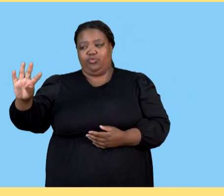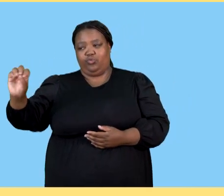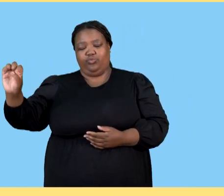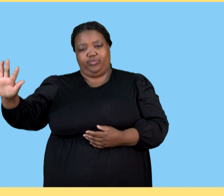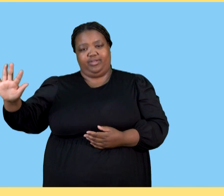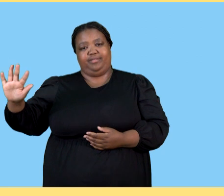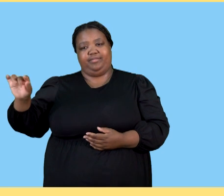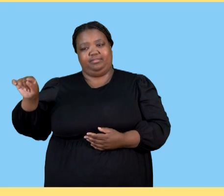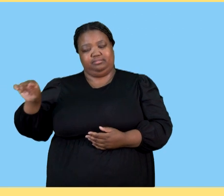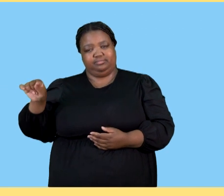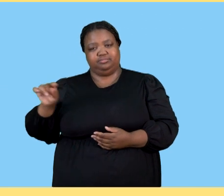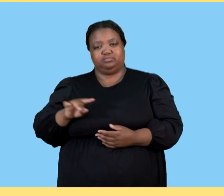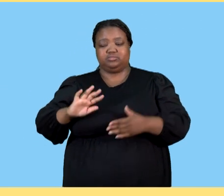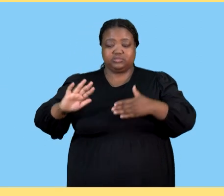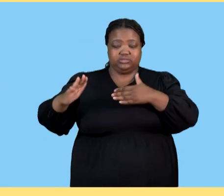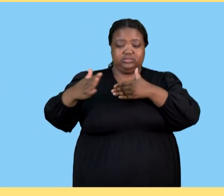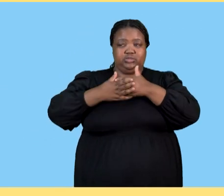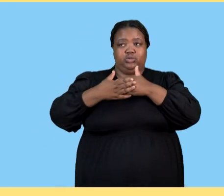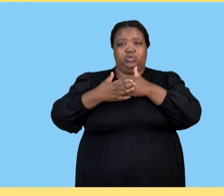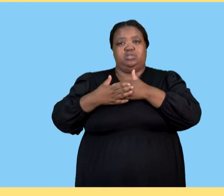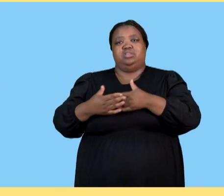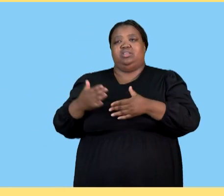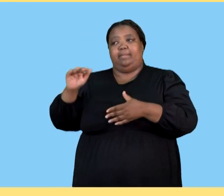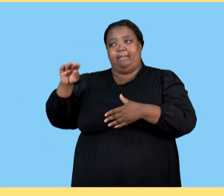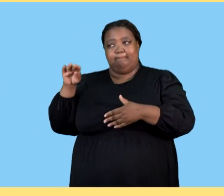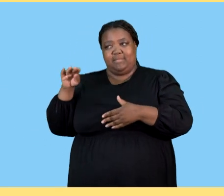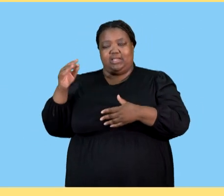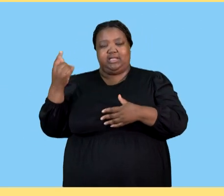62,405. That becomes the closing